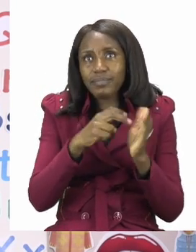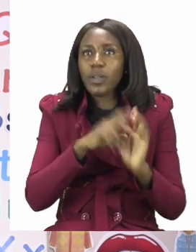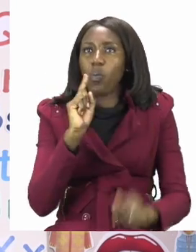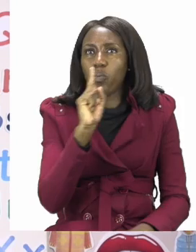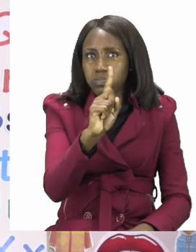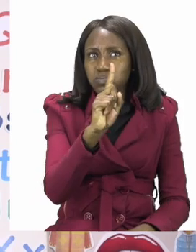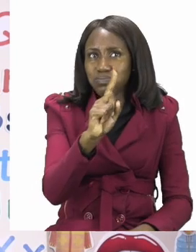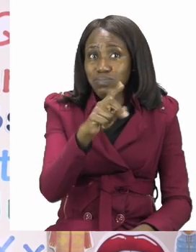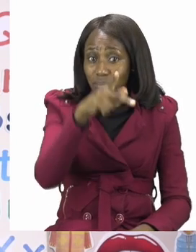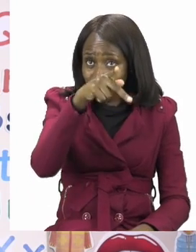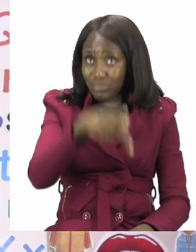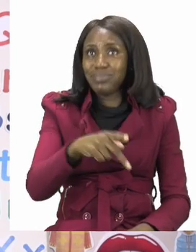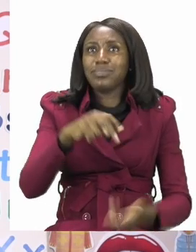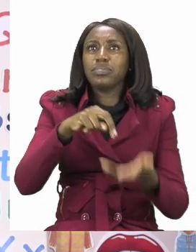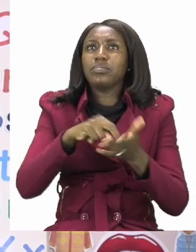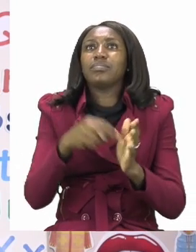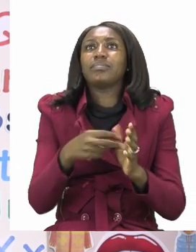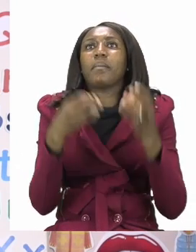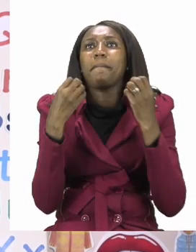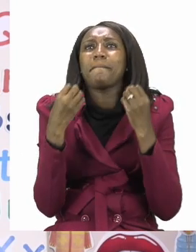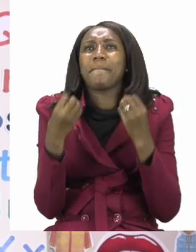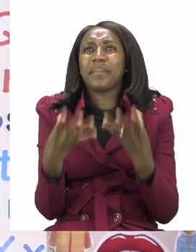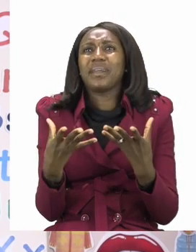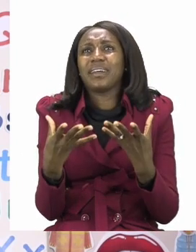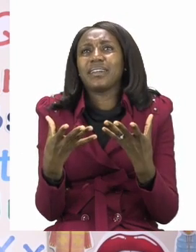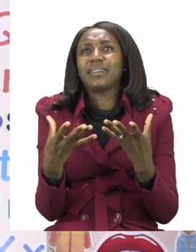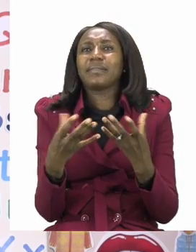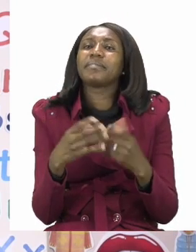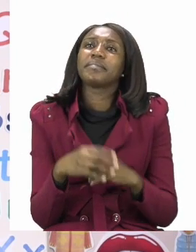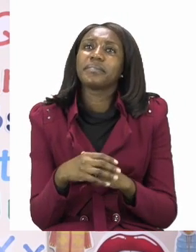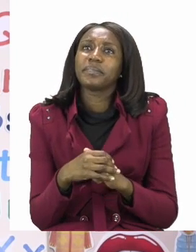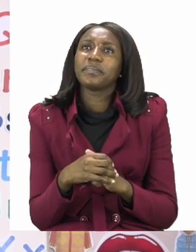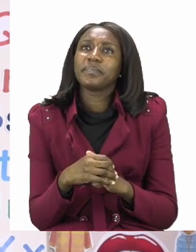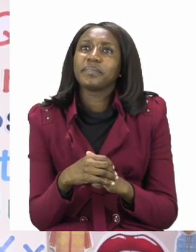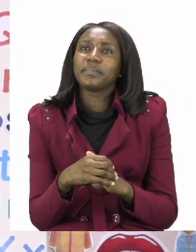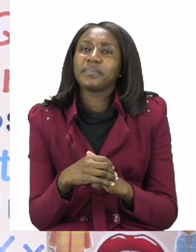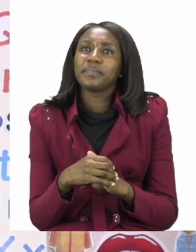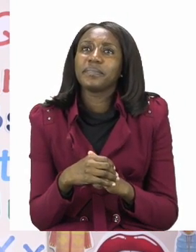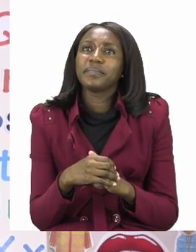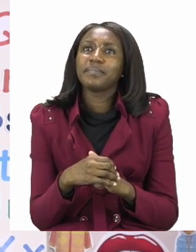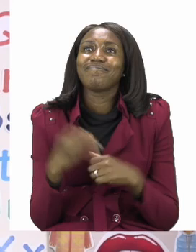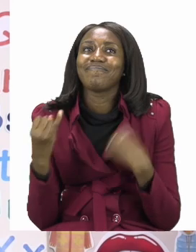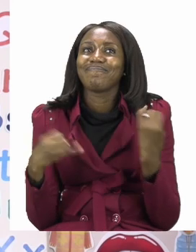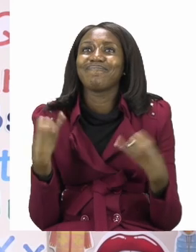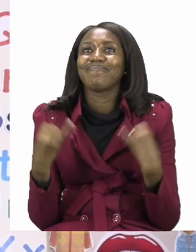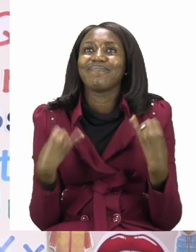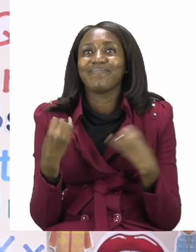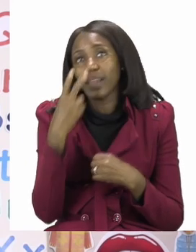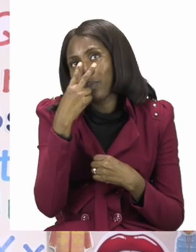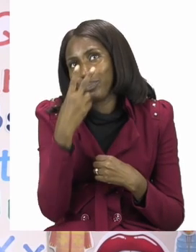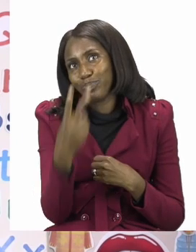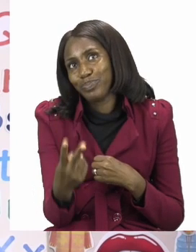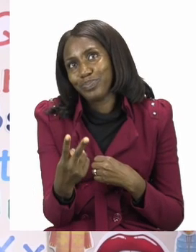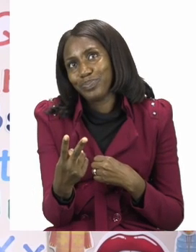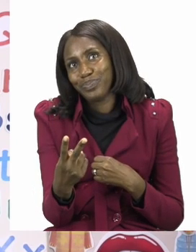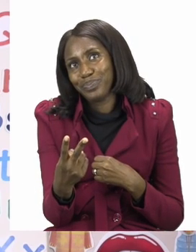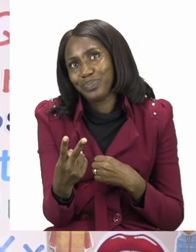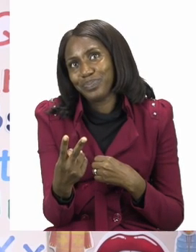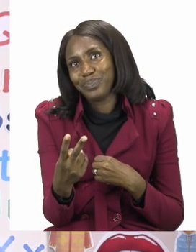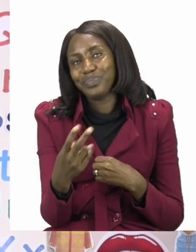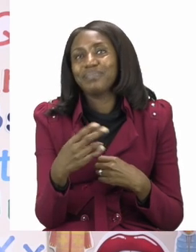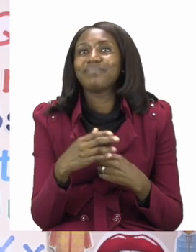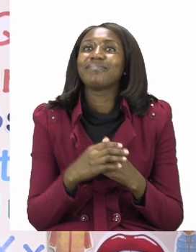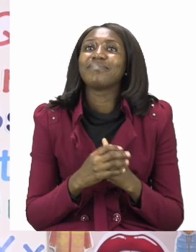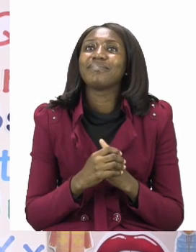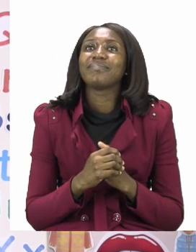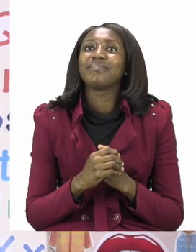one, and then plural means two or more. Have fun, and I'll see you when you're done after